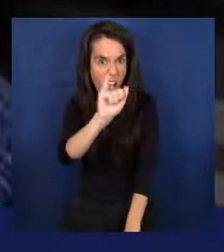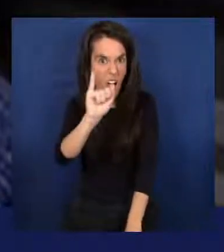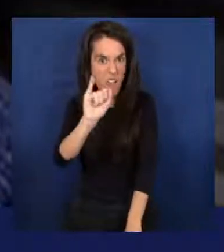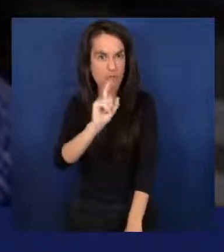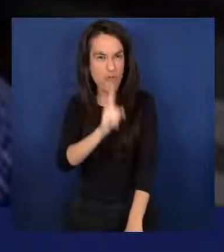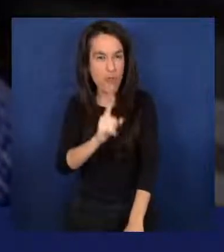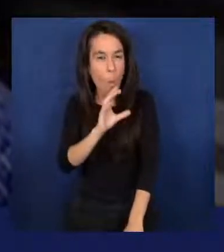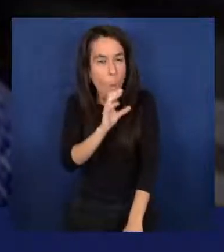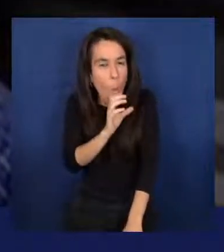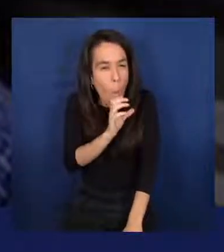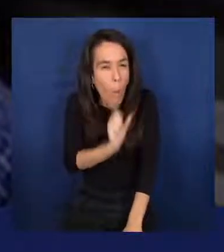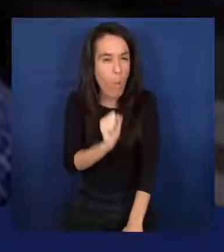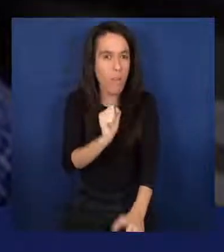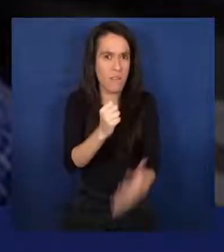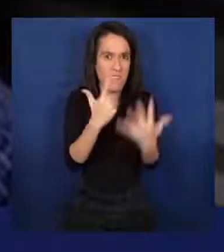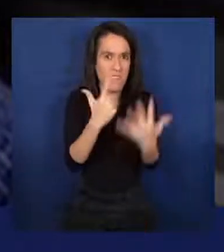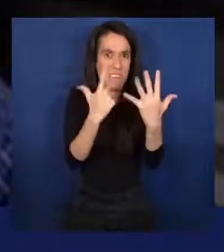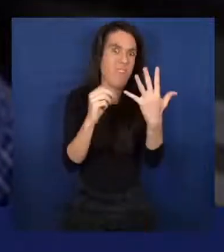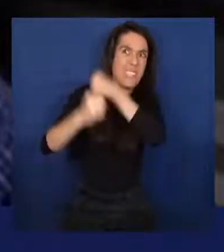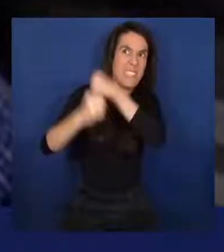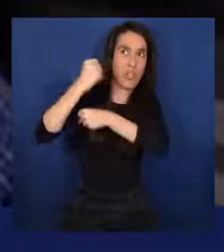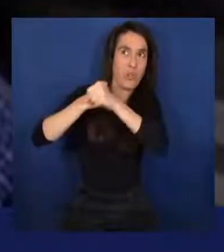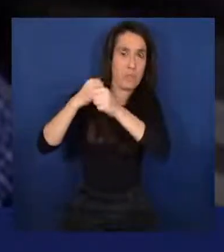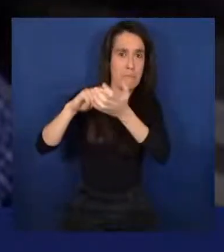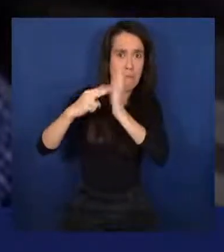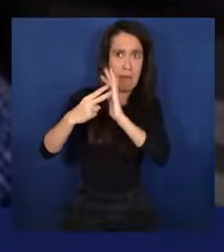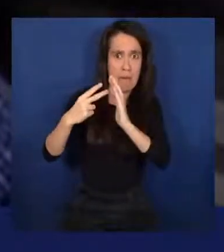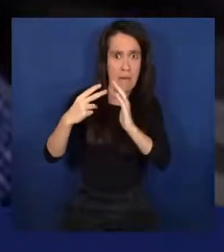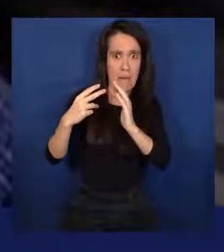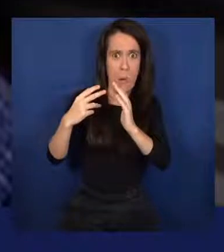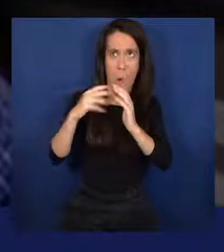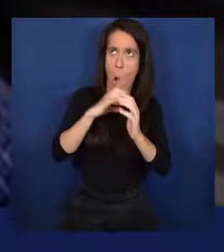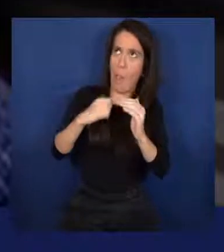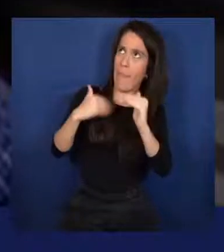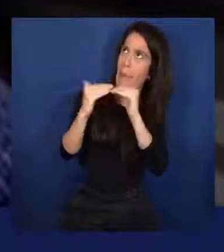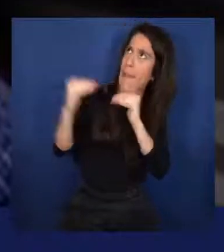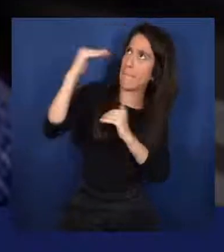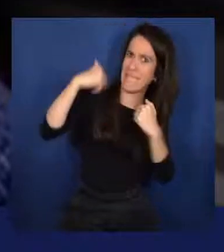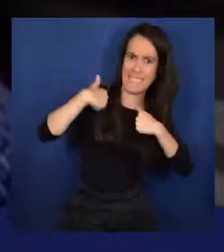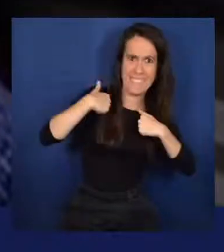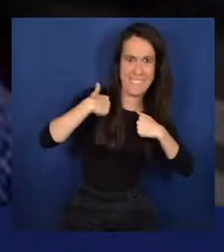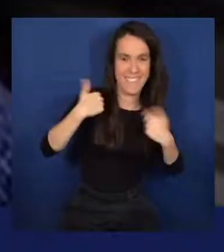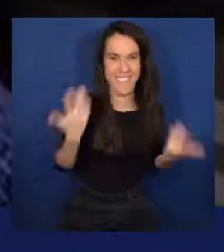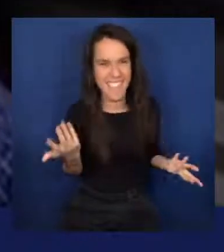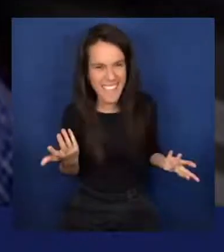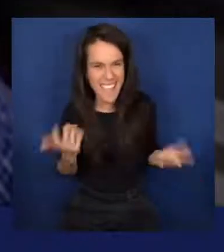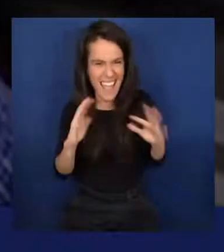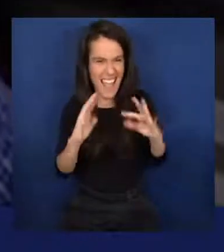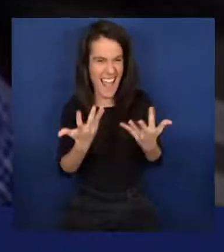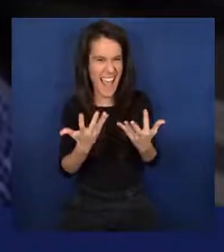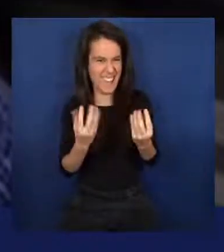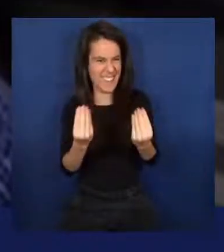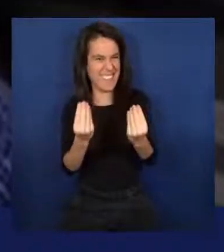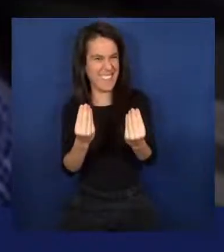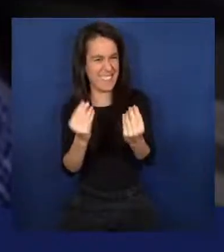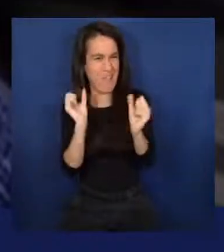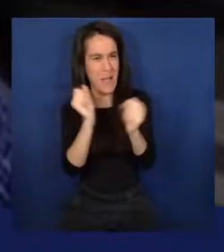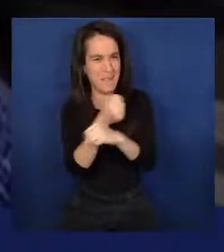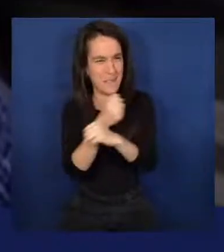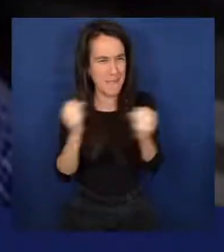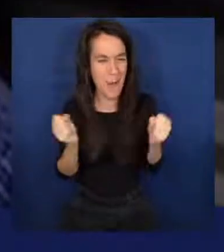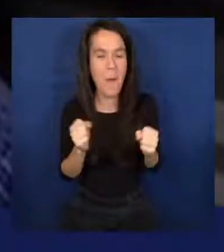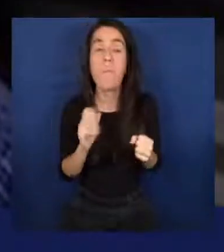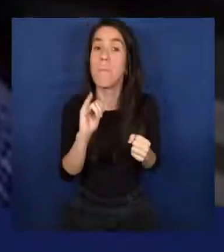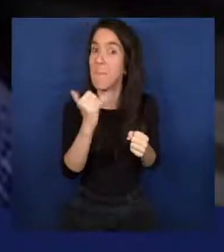It's true. And me too. I mean, I know I look older, but I'm not that old. But, you know, the